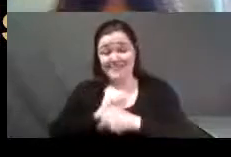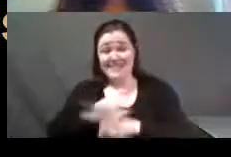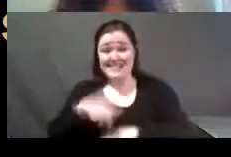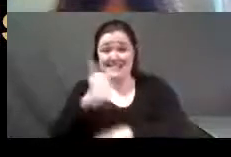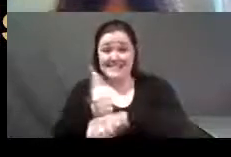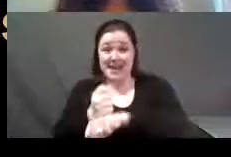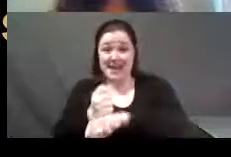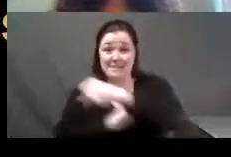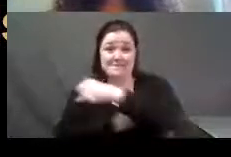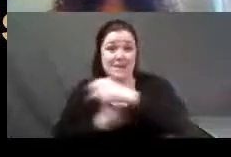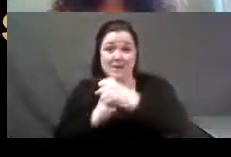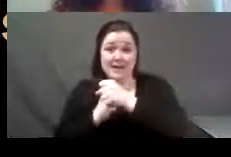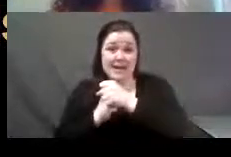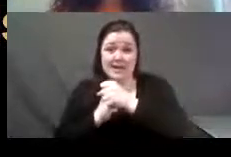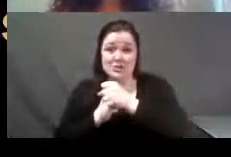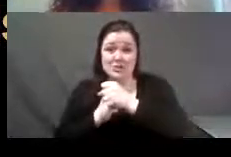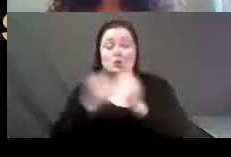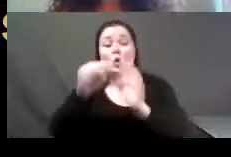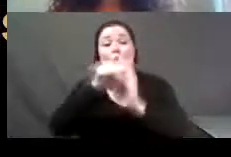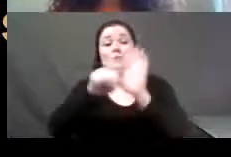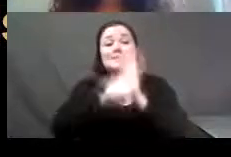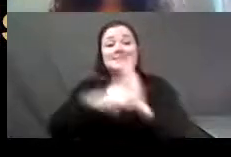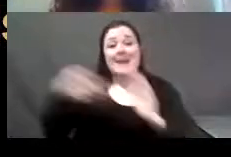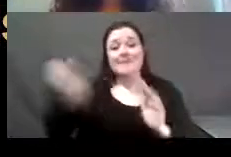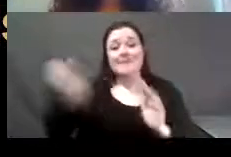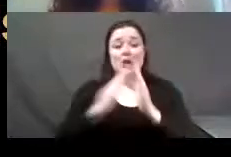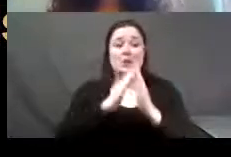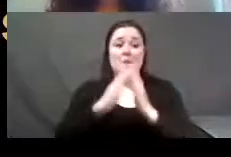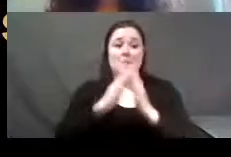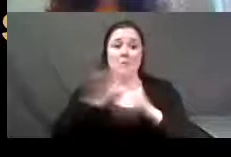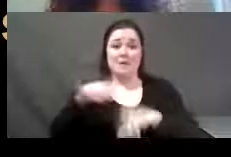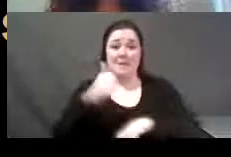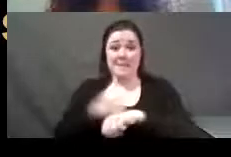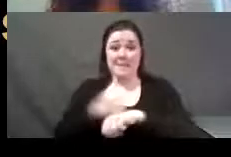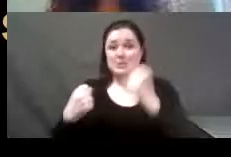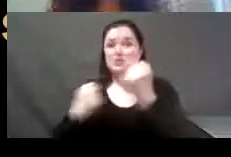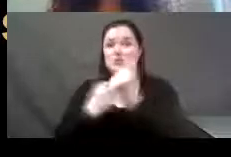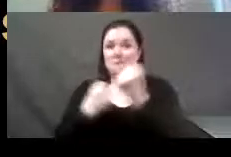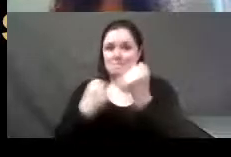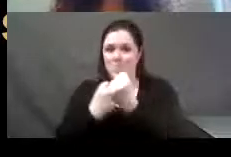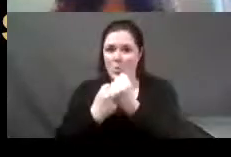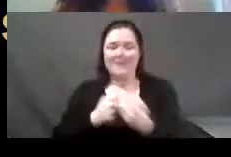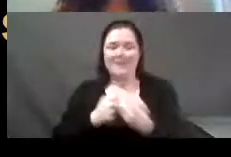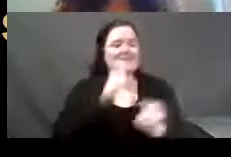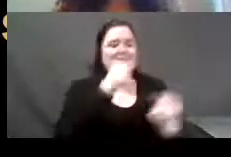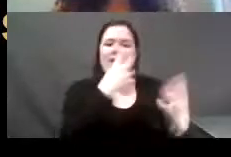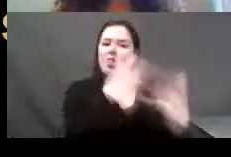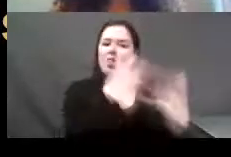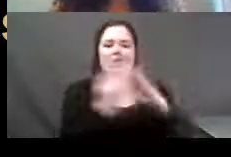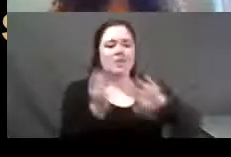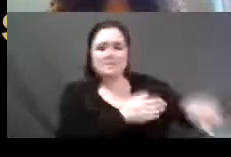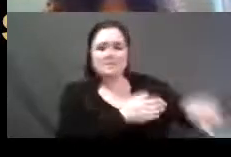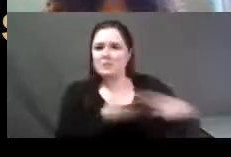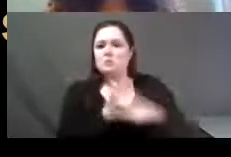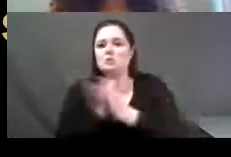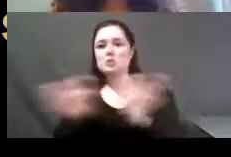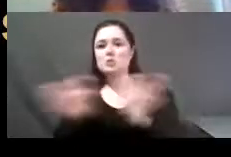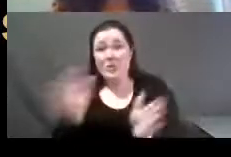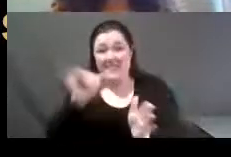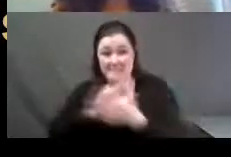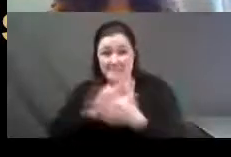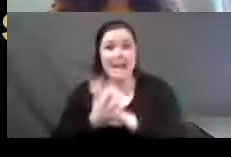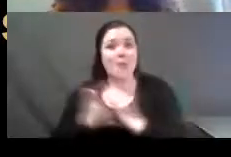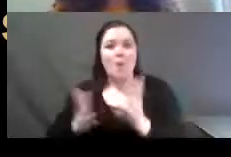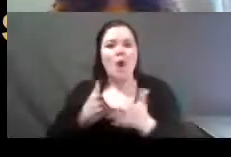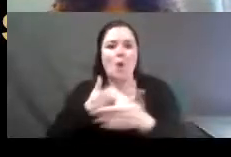where state-funded community-based support outside of incarceral institutions became a right.